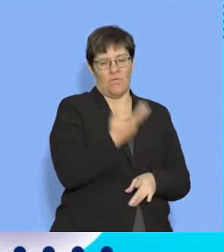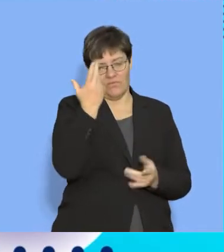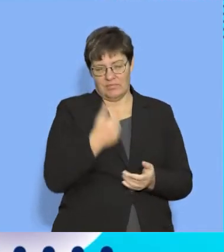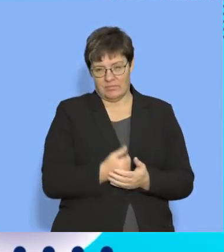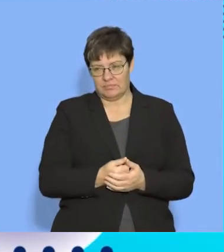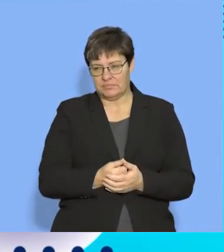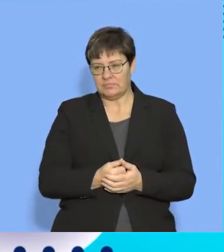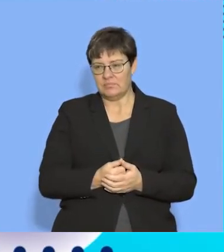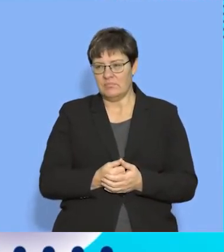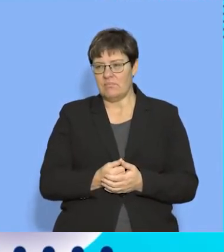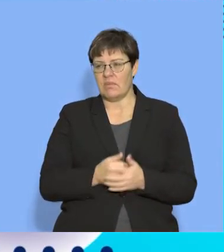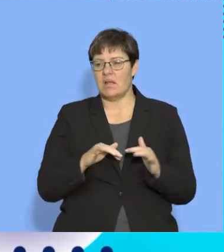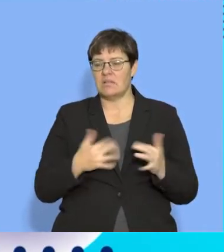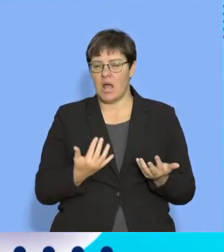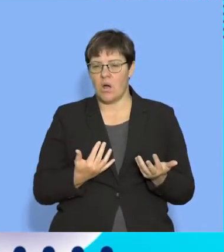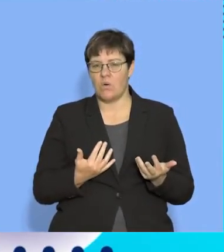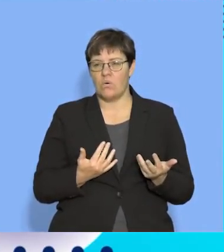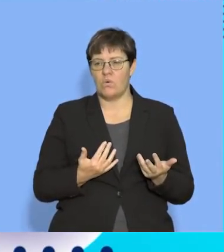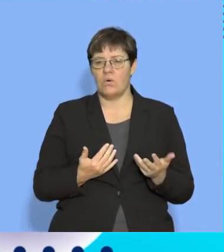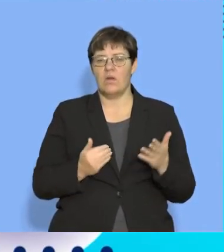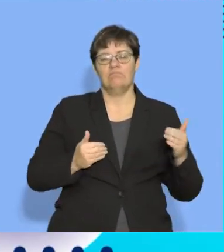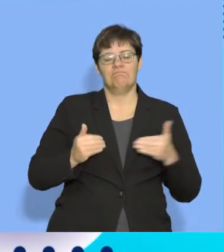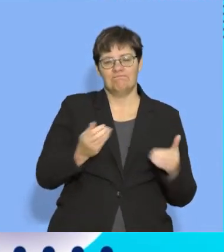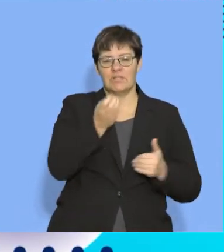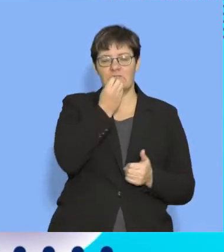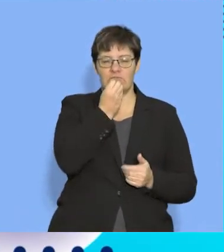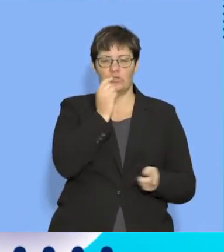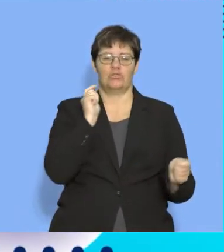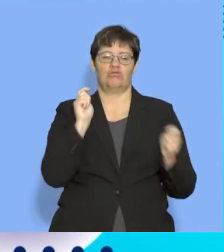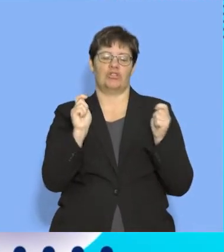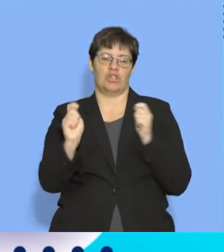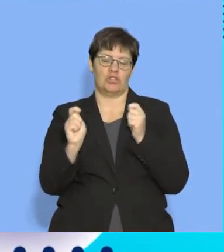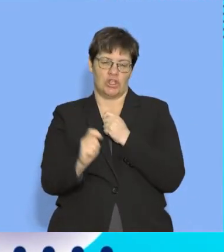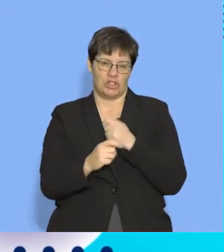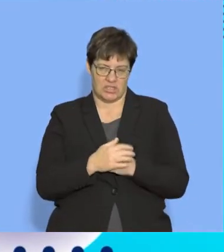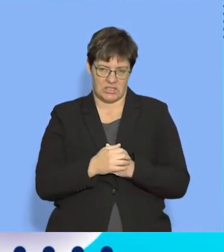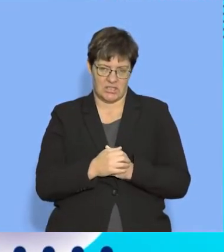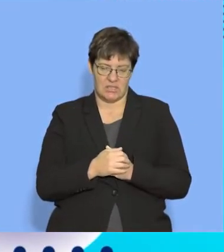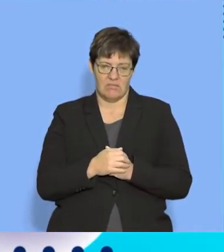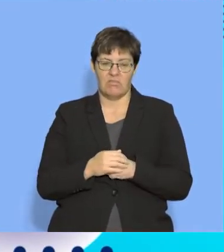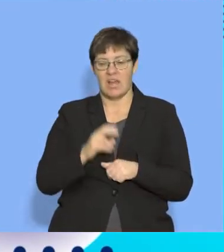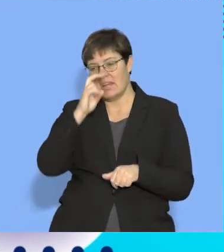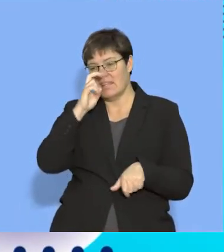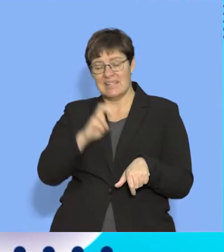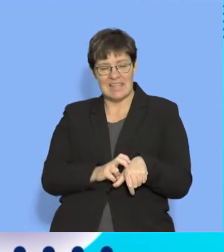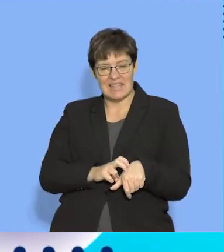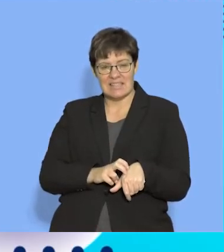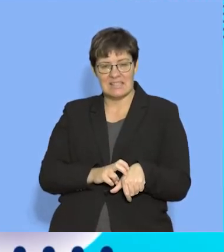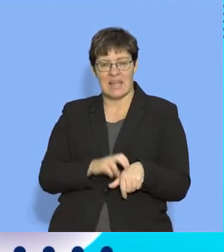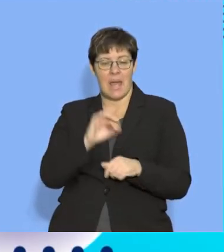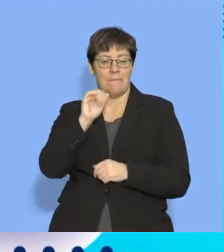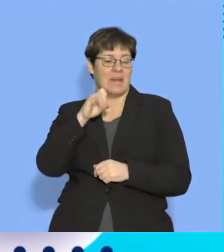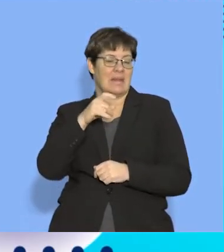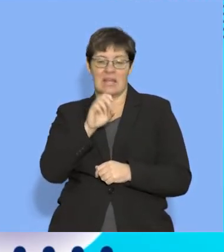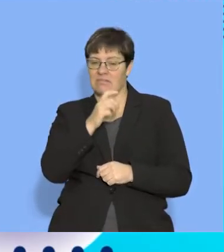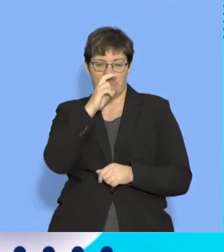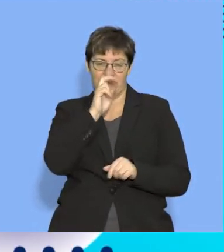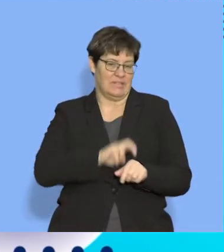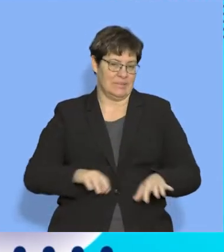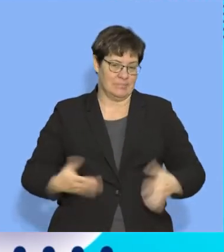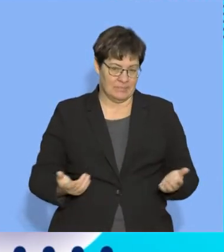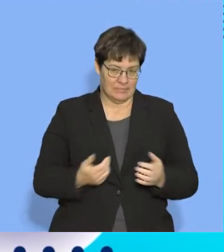significant function. And that has got to do with how the diet of humans have changed, and hence the need for this appendix no